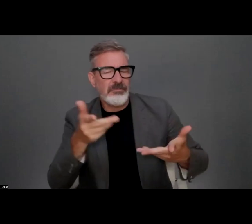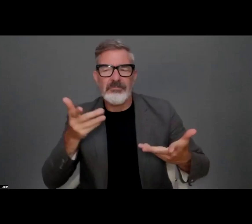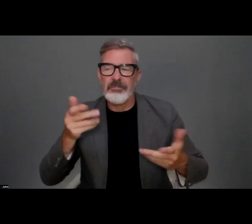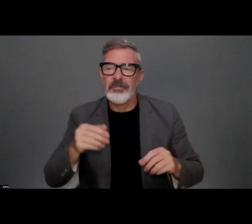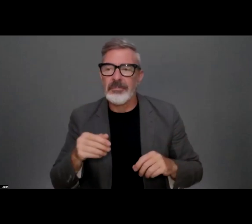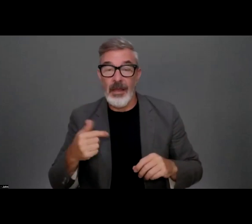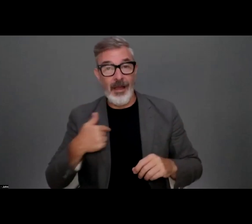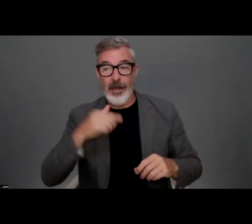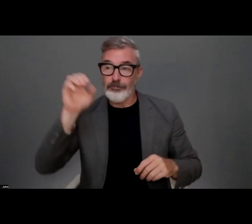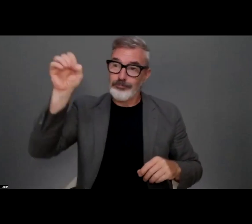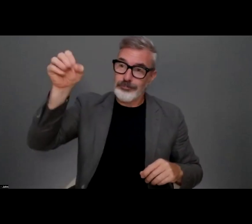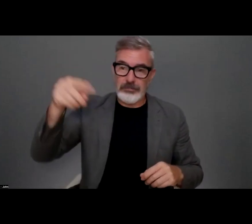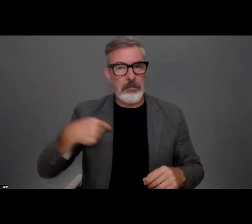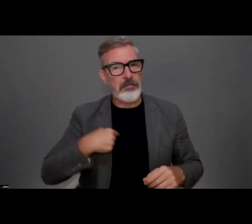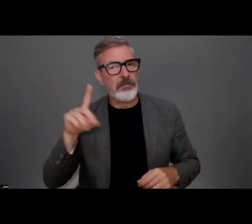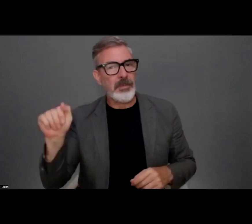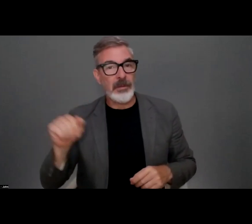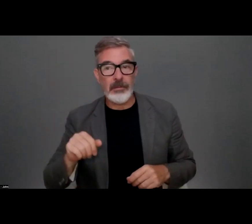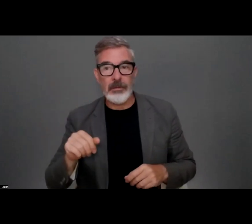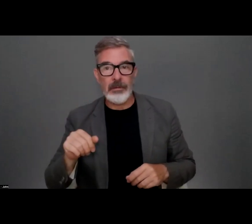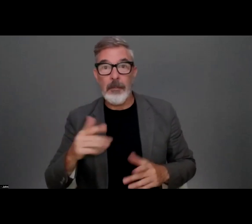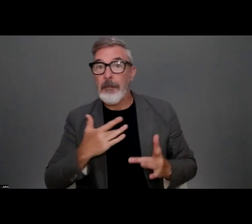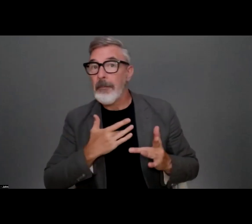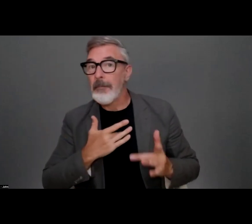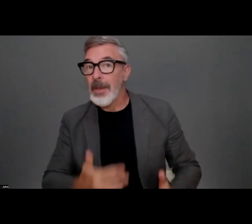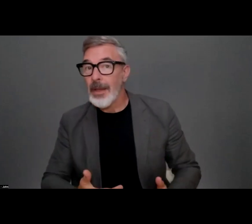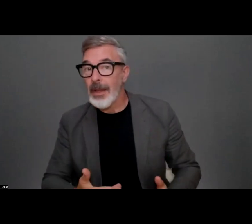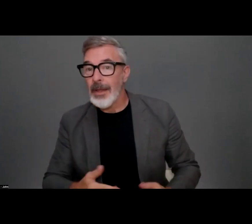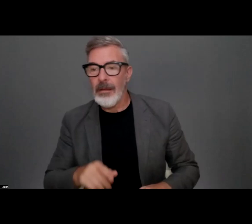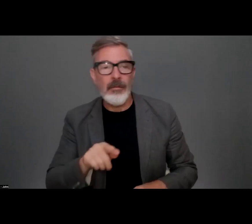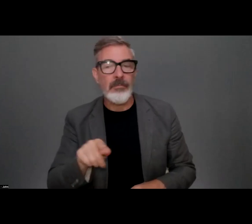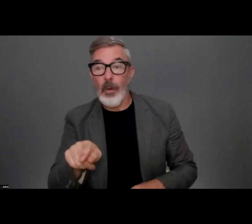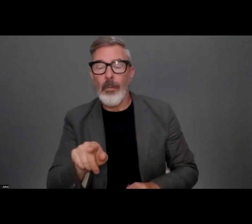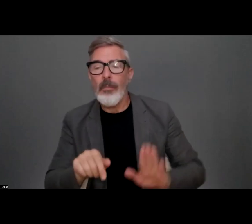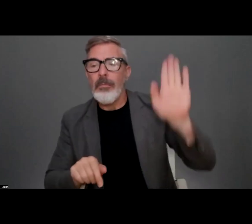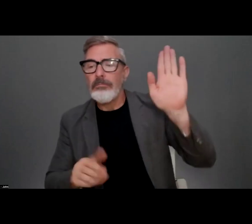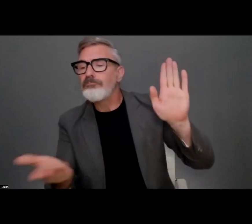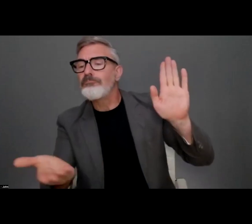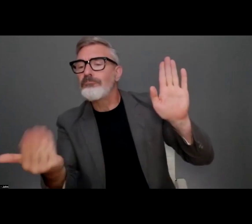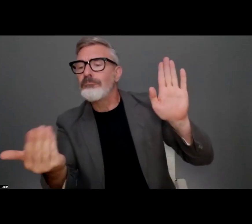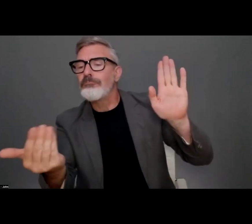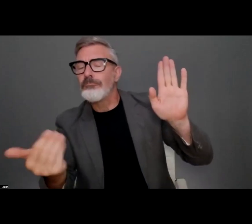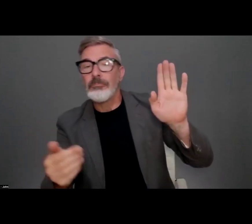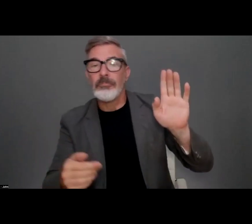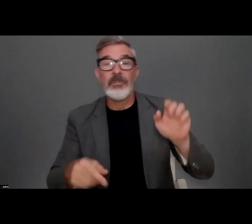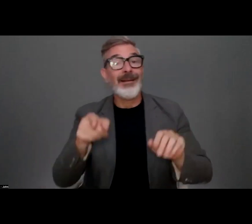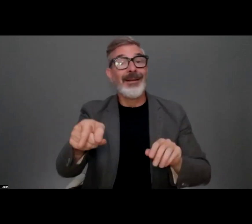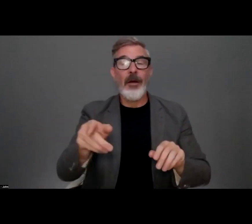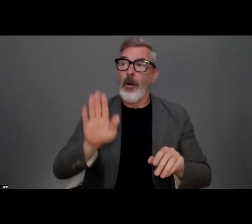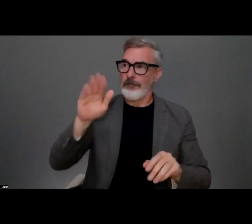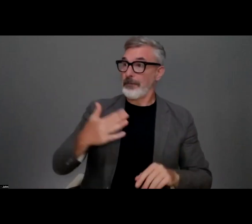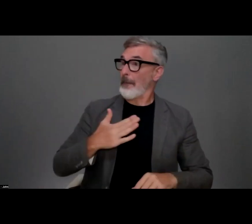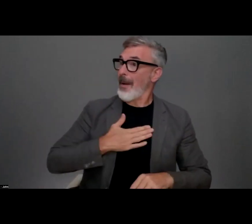oftentimes somebody's hand comes up and says, my son or daughter has fill in the blank of maybe